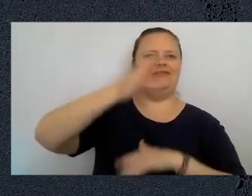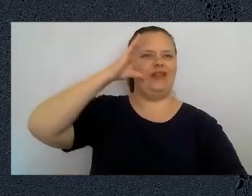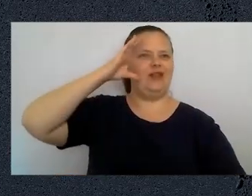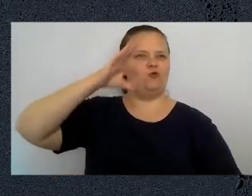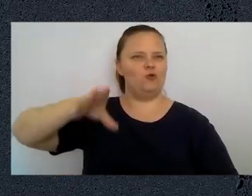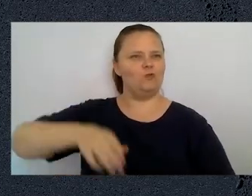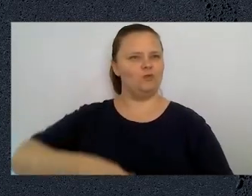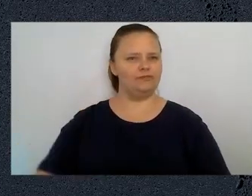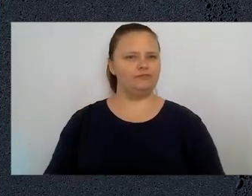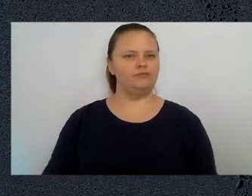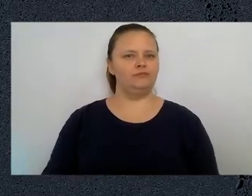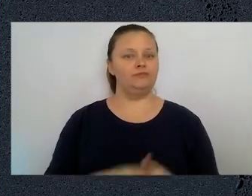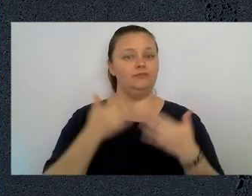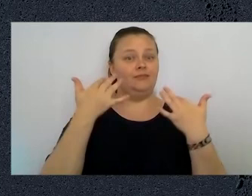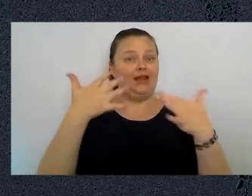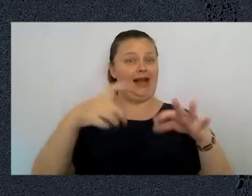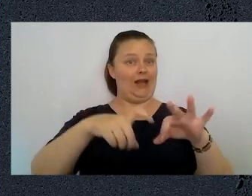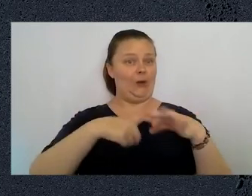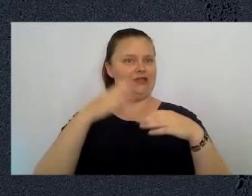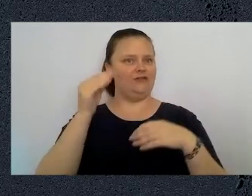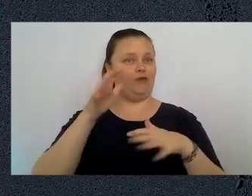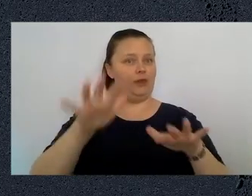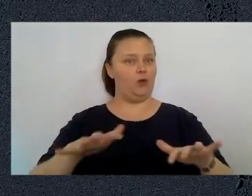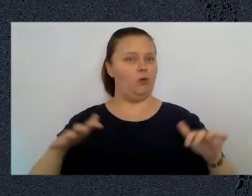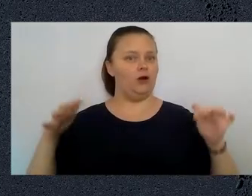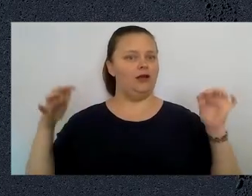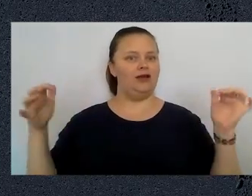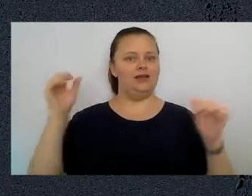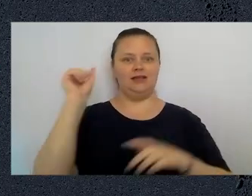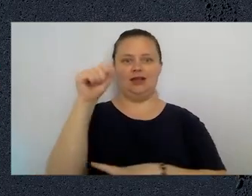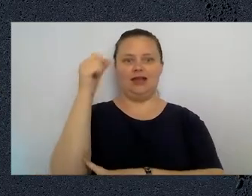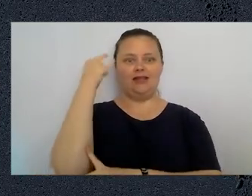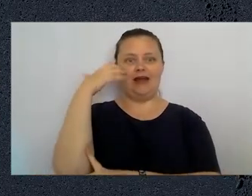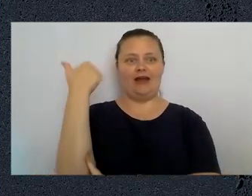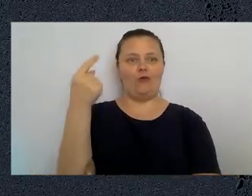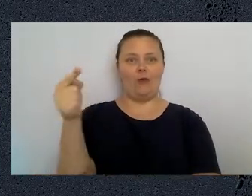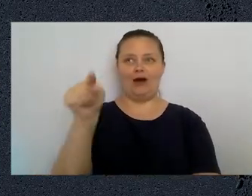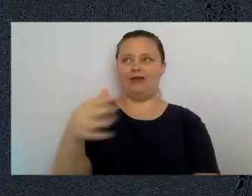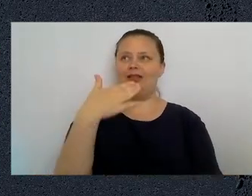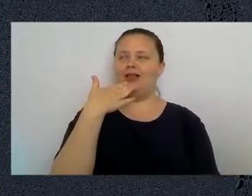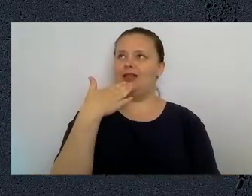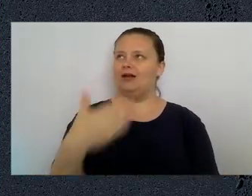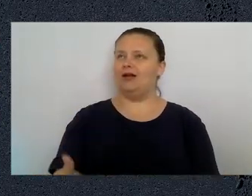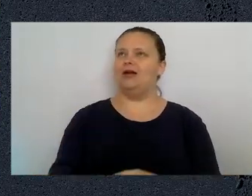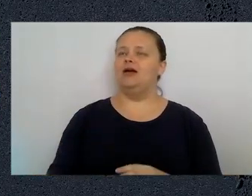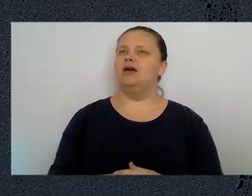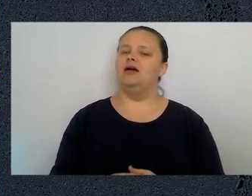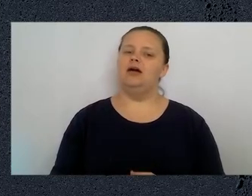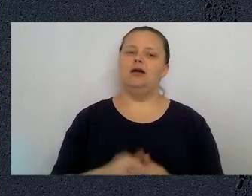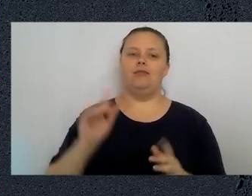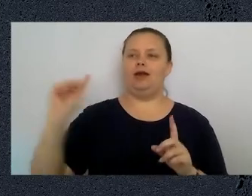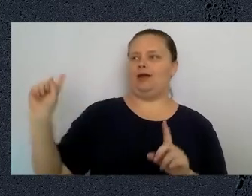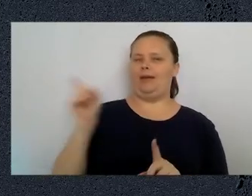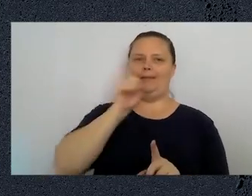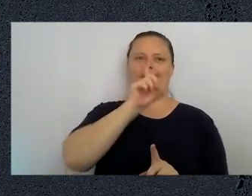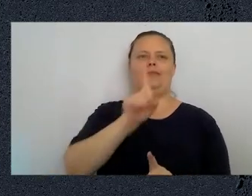here. Any questions from the audience? Yes, I think we do have one here. Thank you. Do you want to come and stand up in front of the